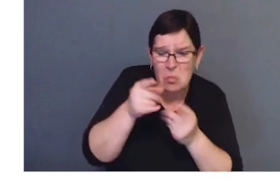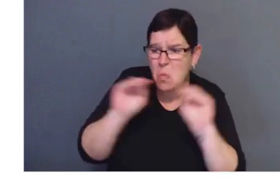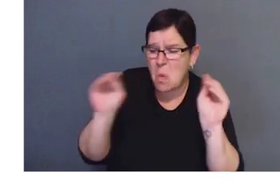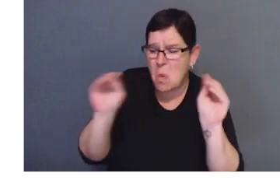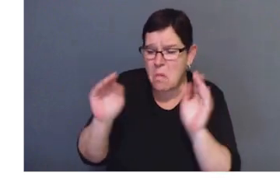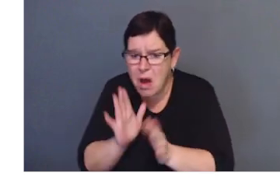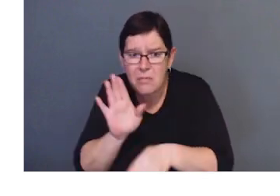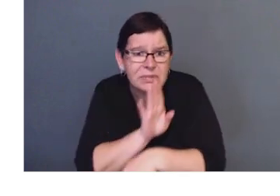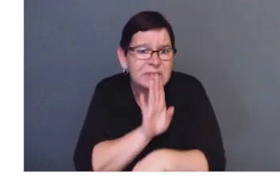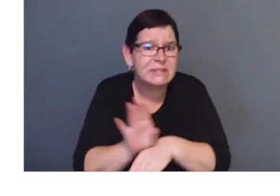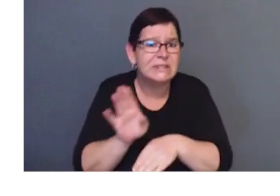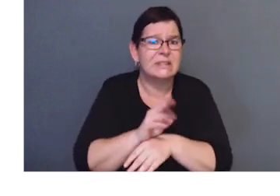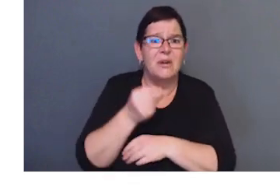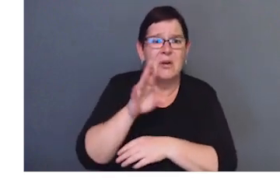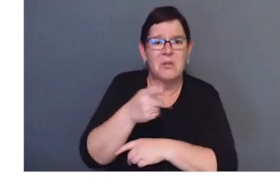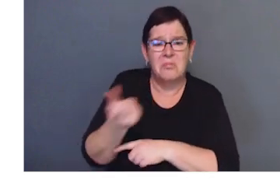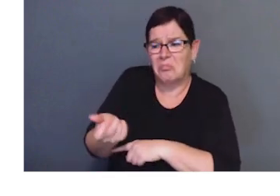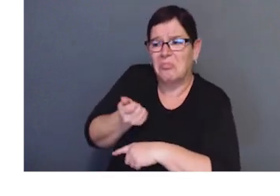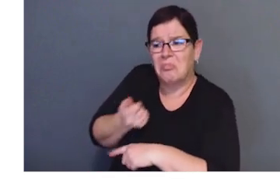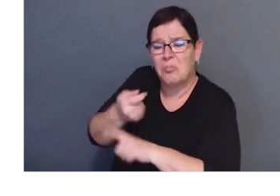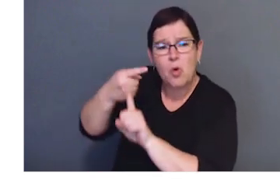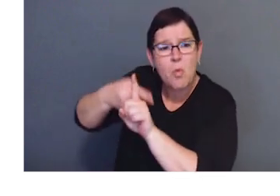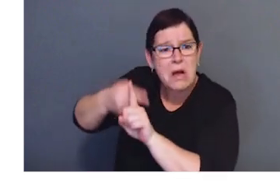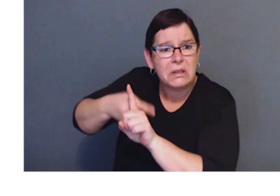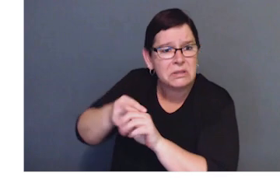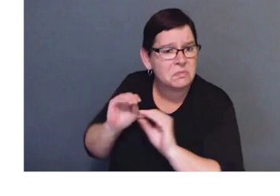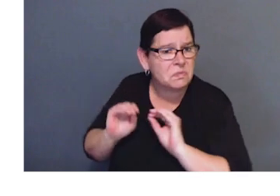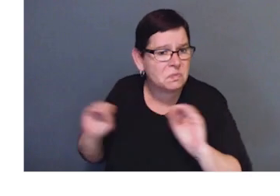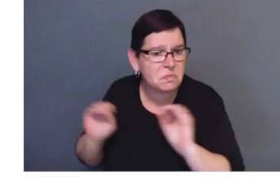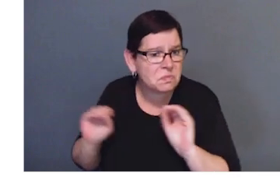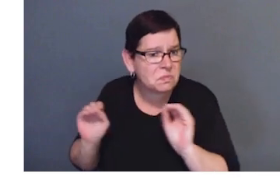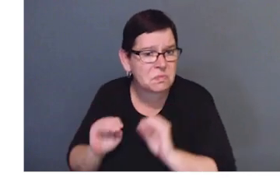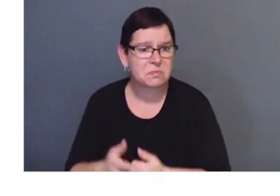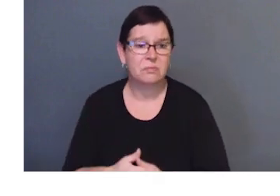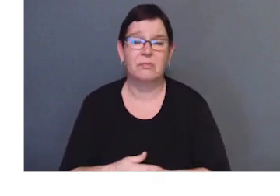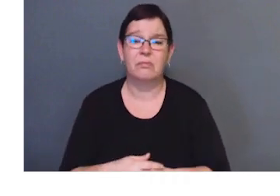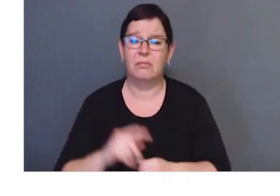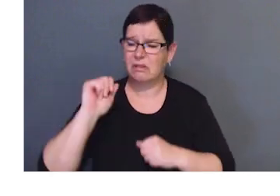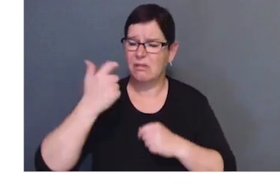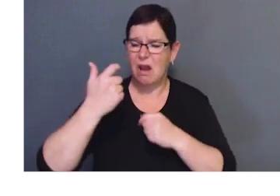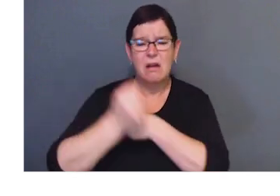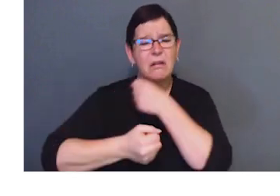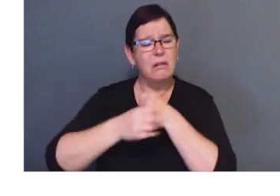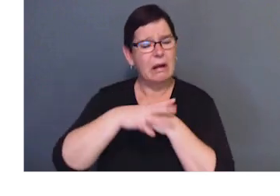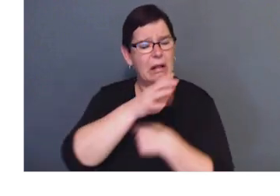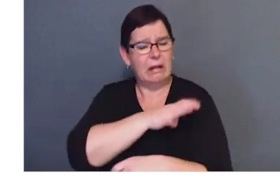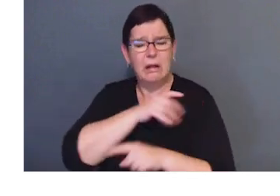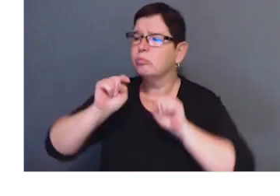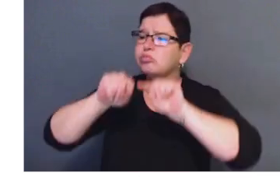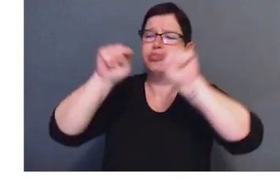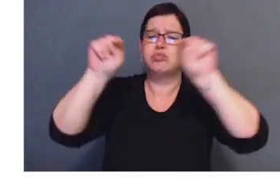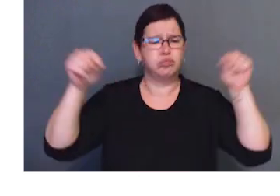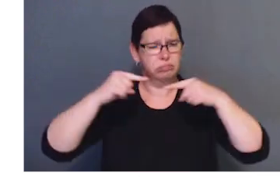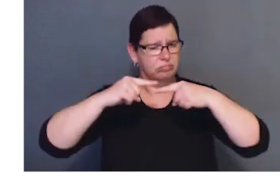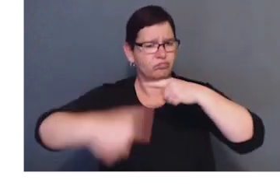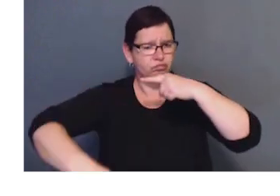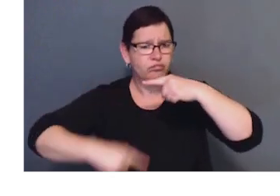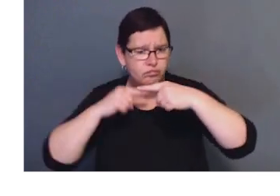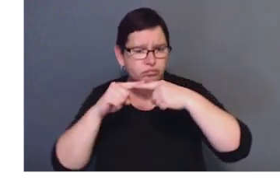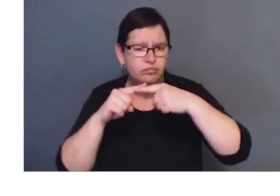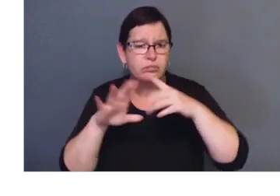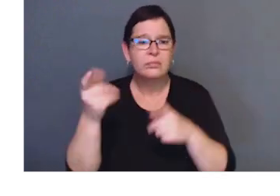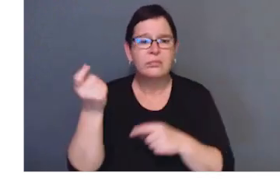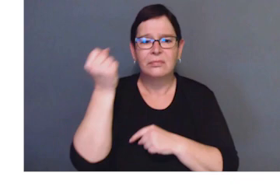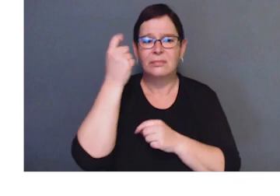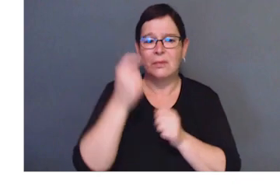Tax clinics are held all year. However, most clinics are offered in March and April. If you're interested in learning about taxes